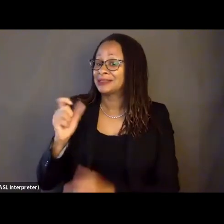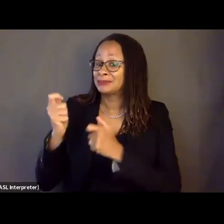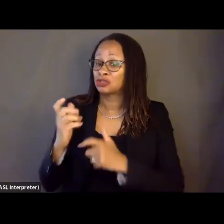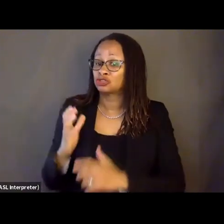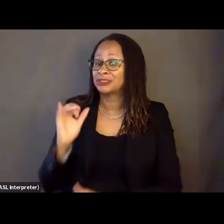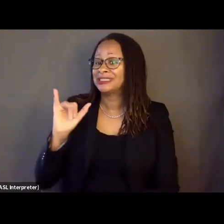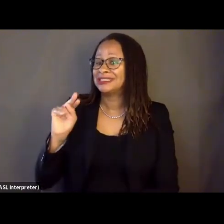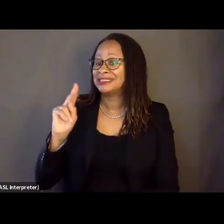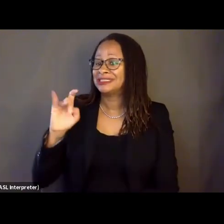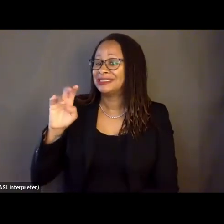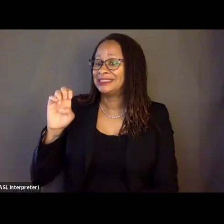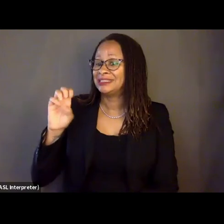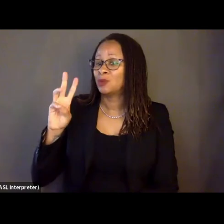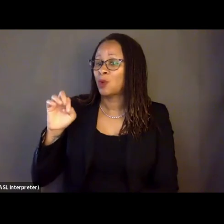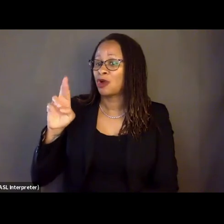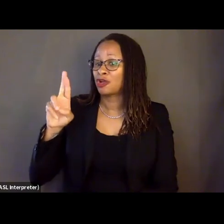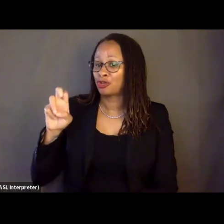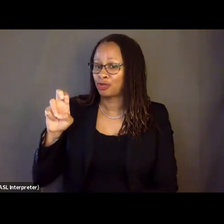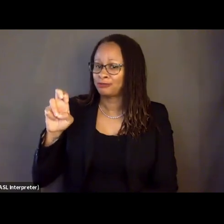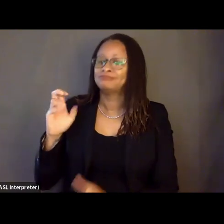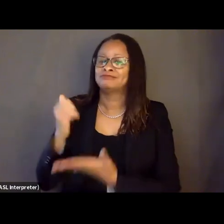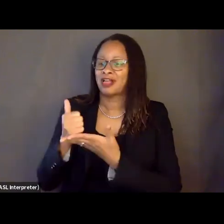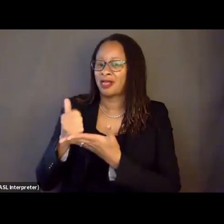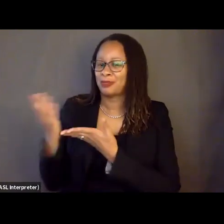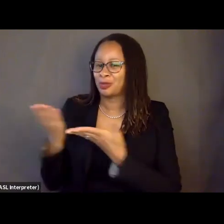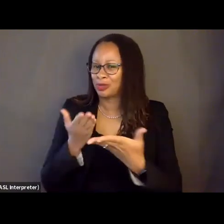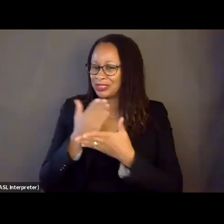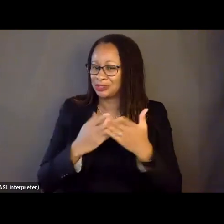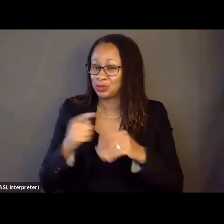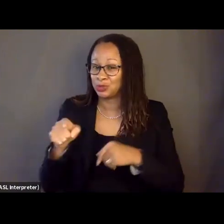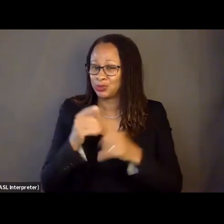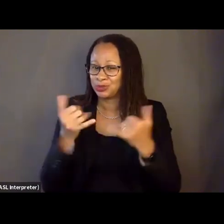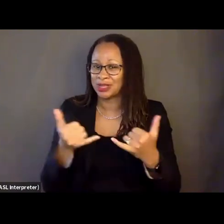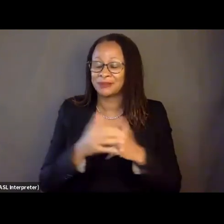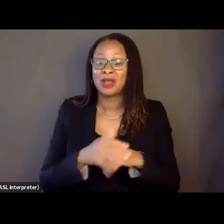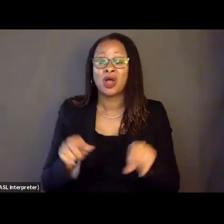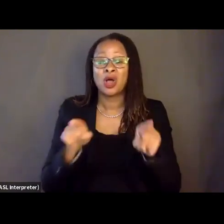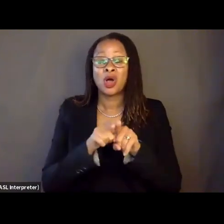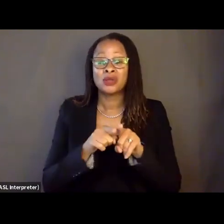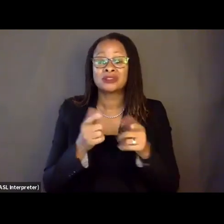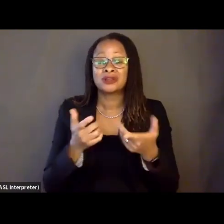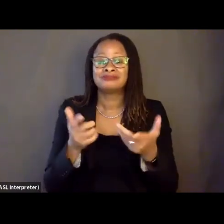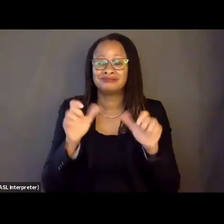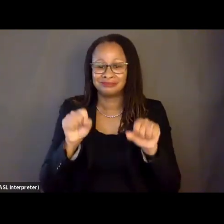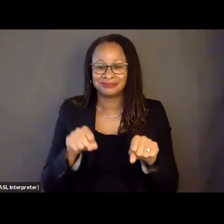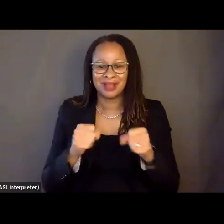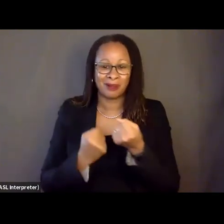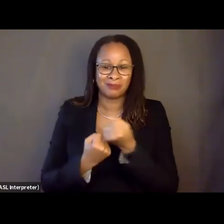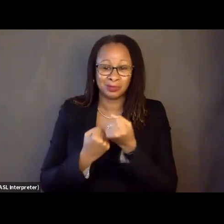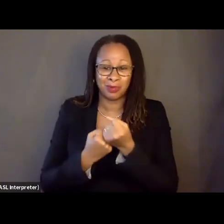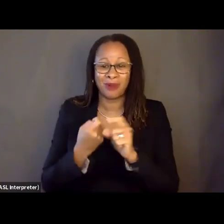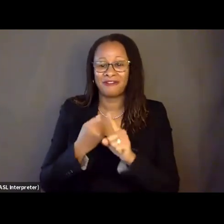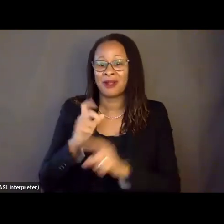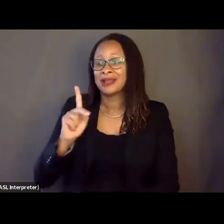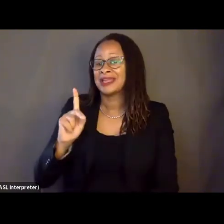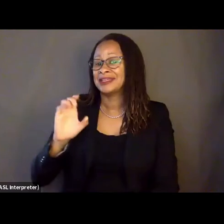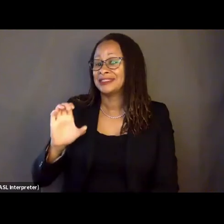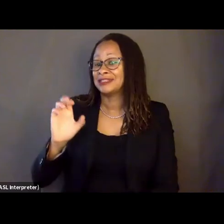helping to bring this series to all of you today. And we are also able to bring it to you with support from